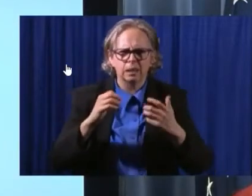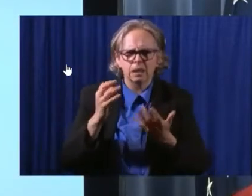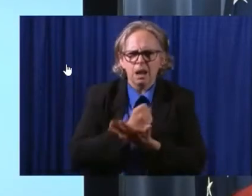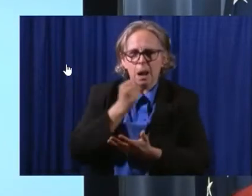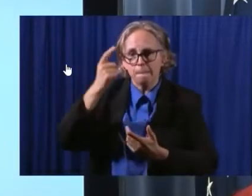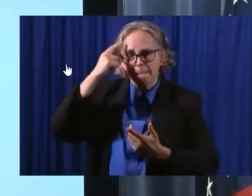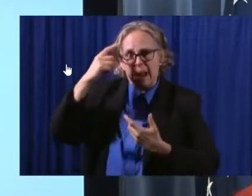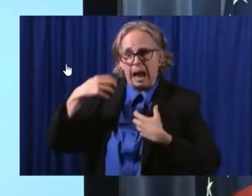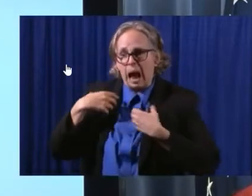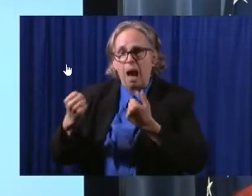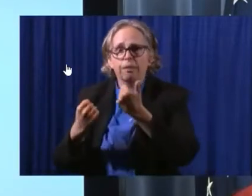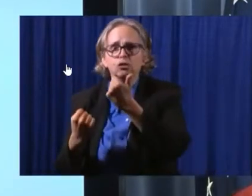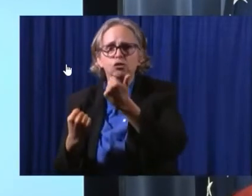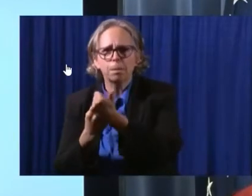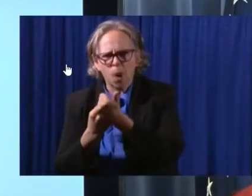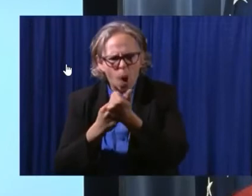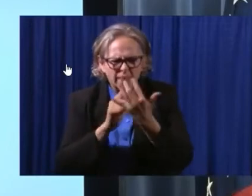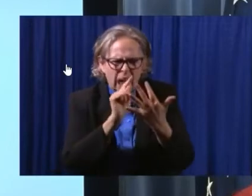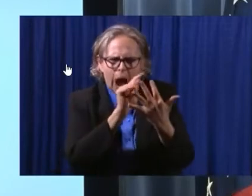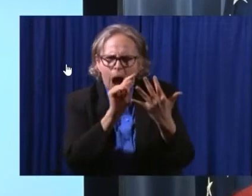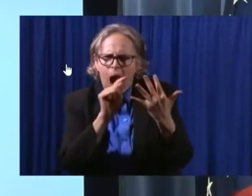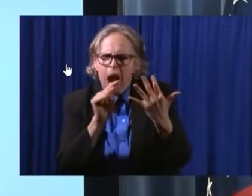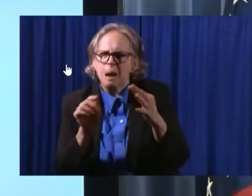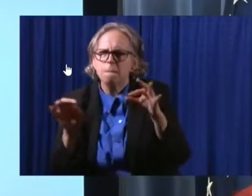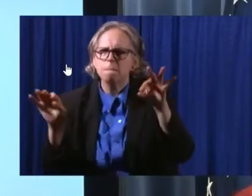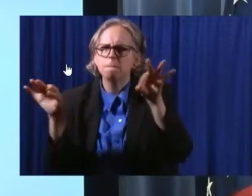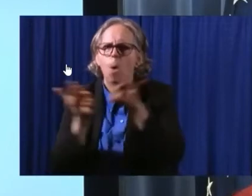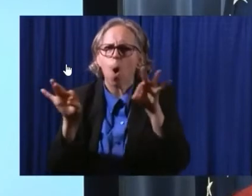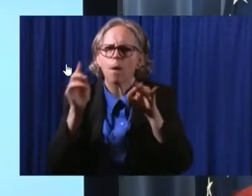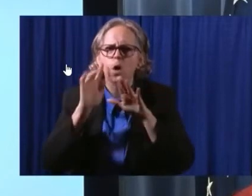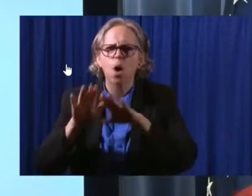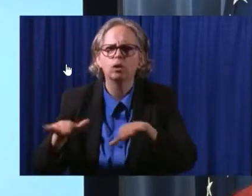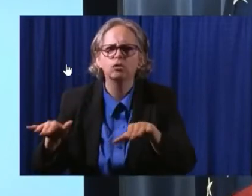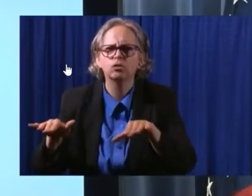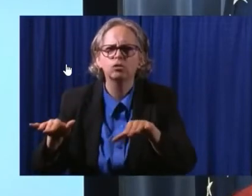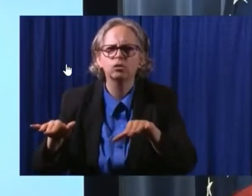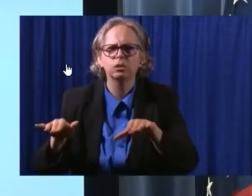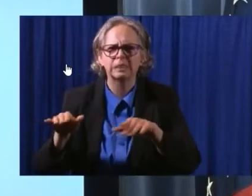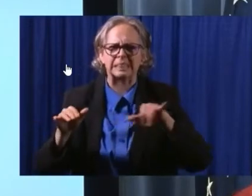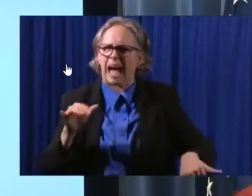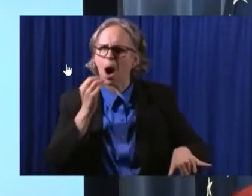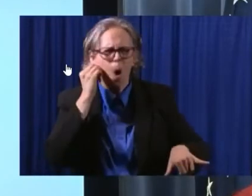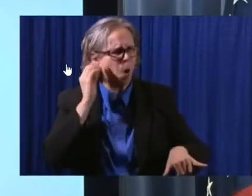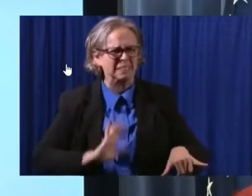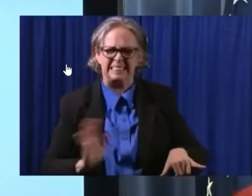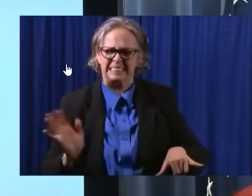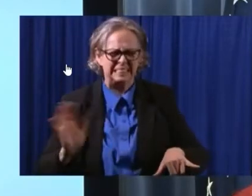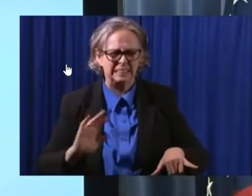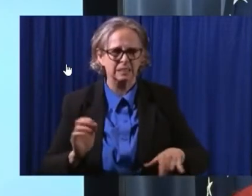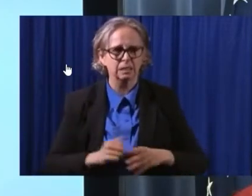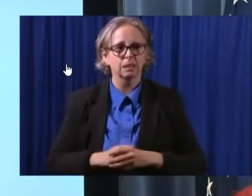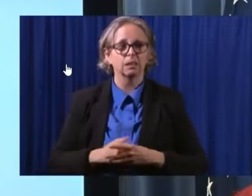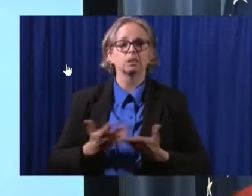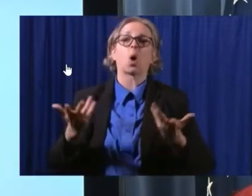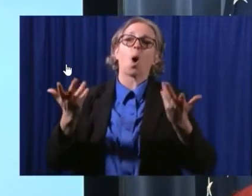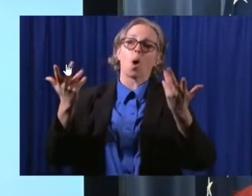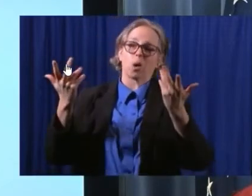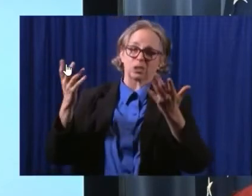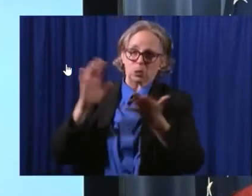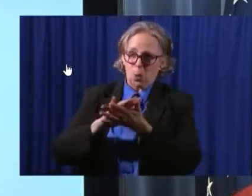We are beginning to learn that there are many mental health consequences of having social isolation during